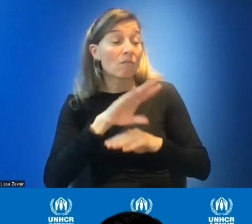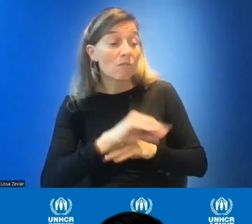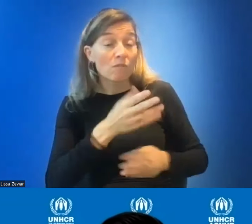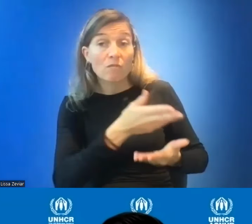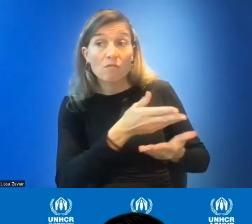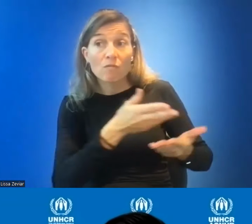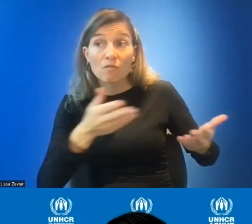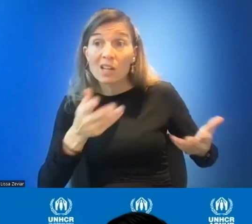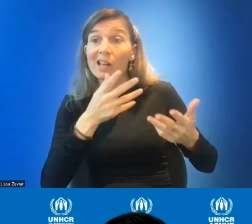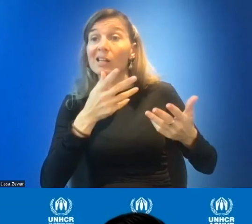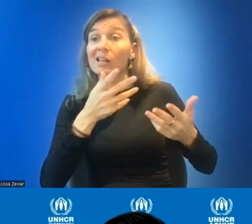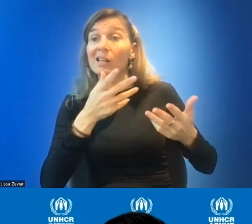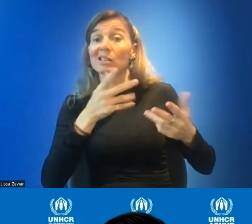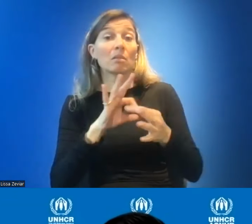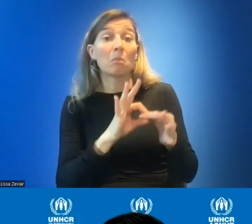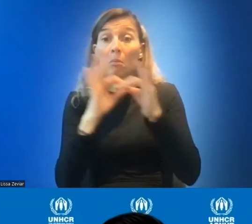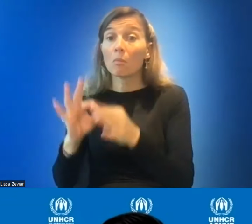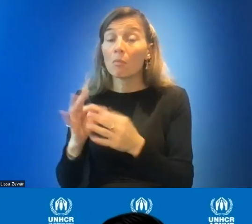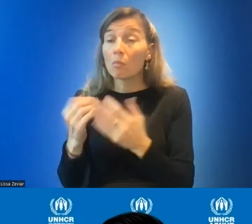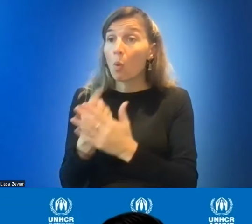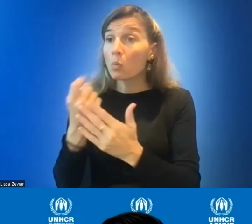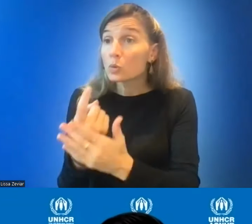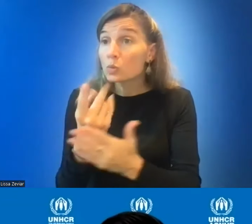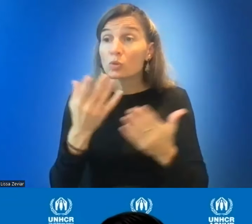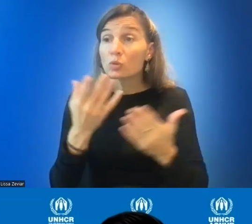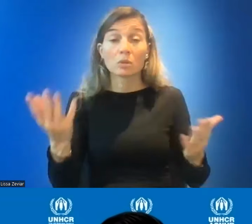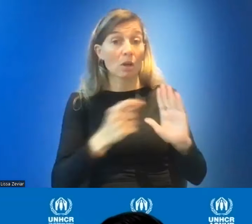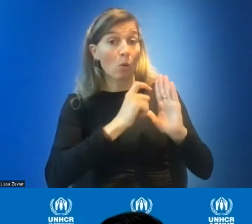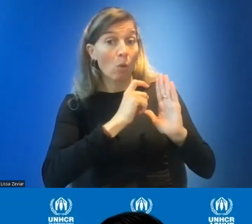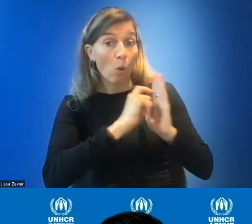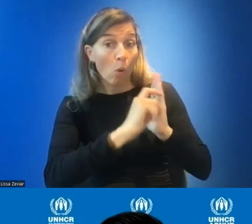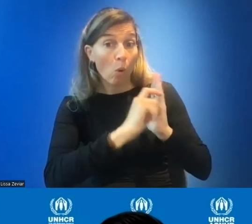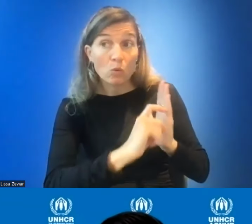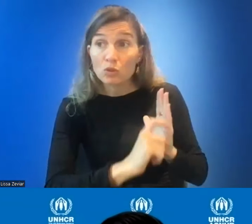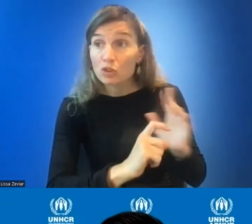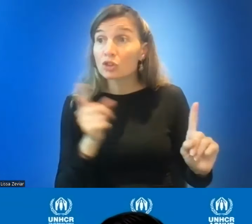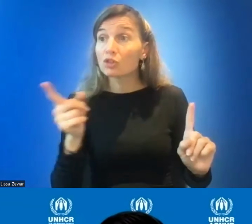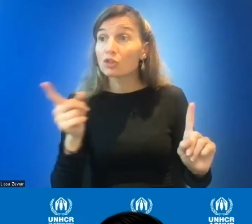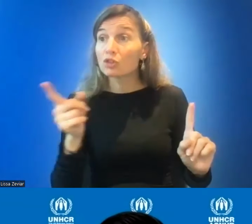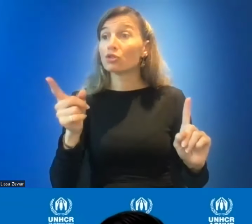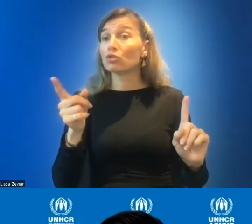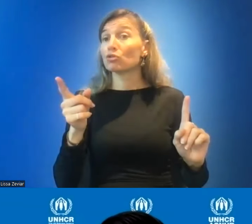be raised, and any other advice that you could share with Sylvester? Thank you.